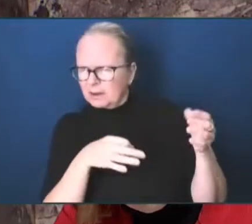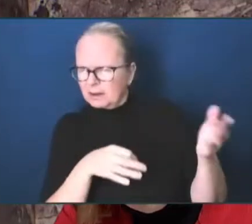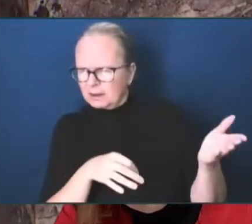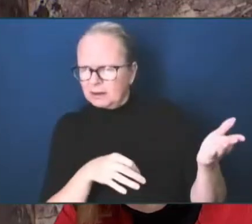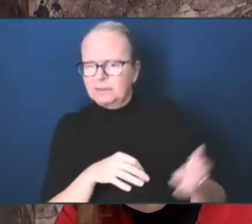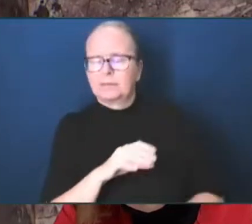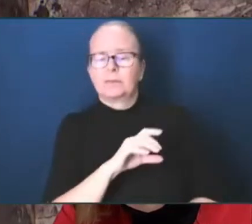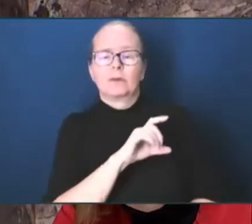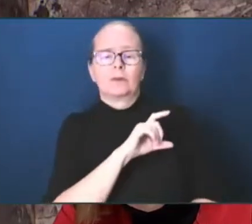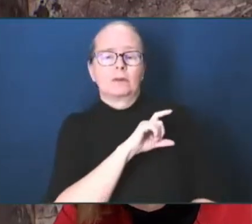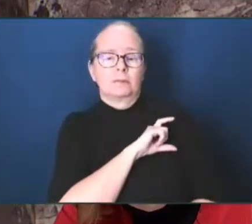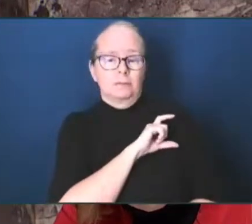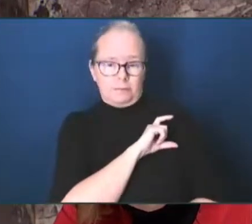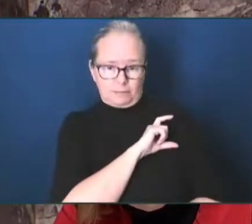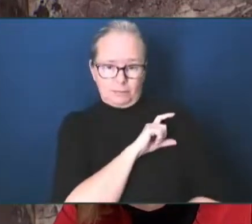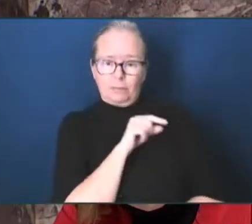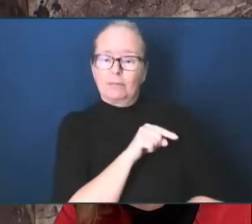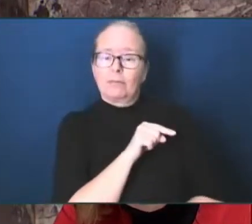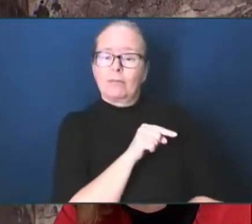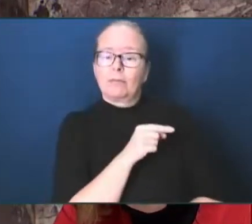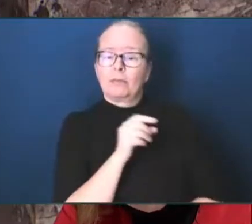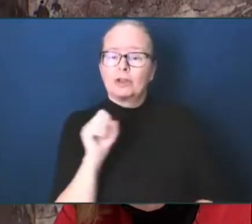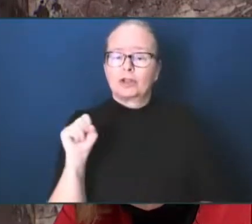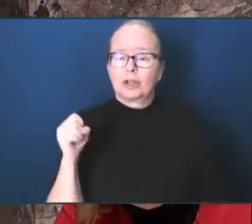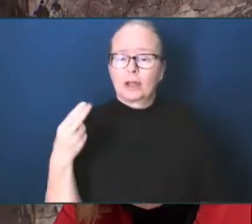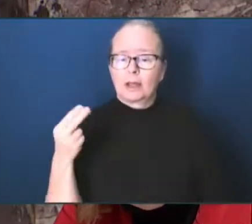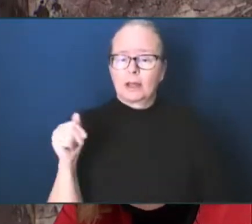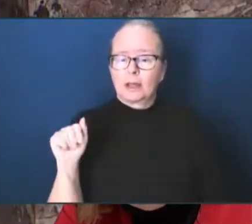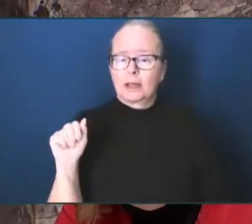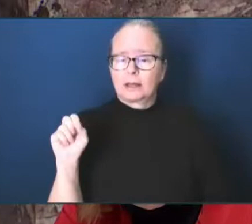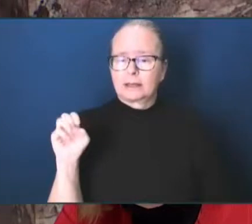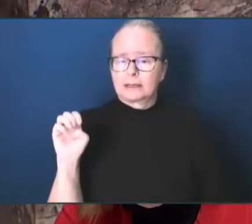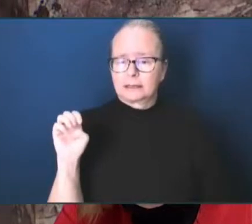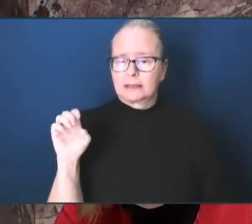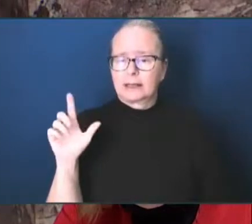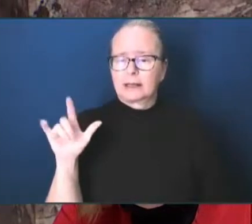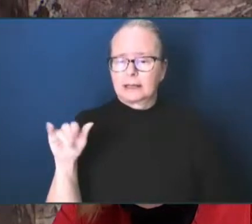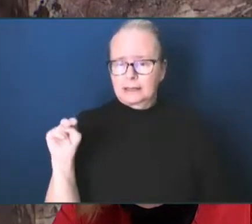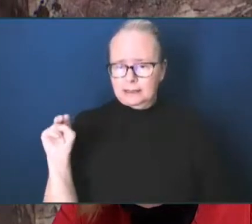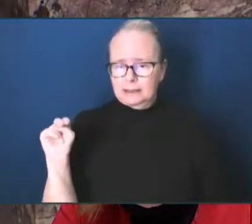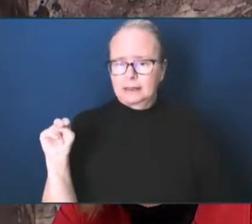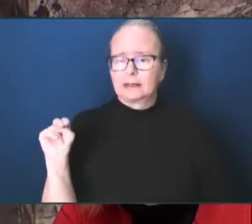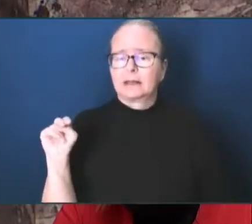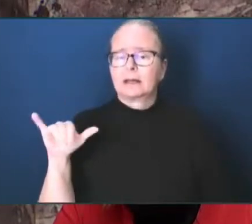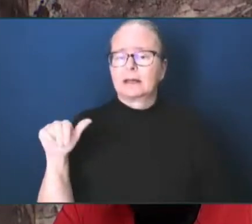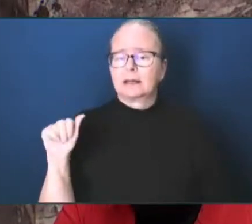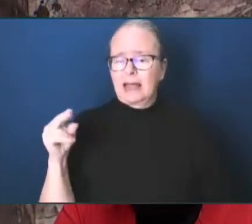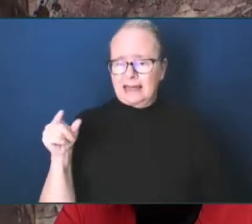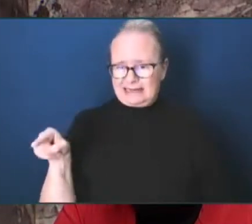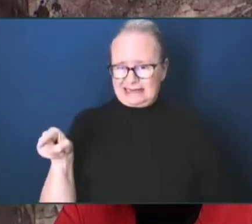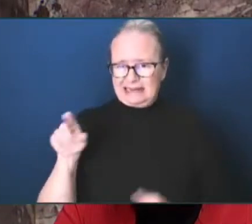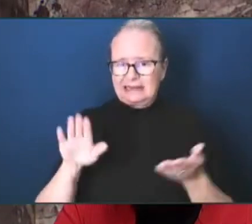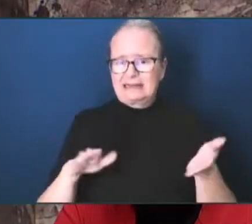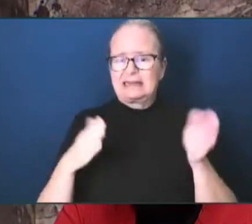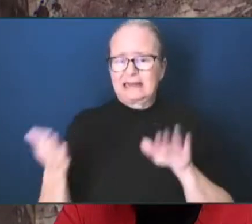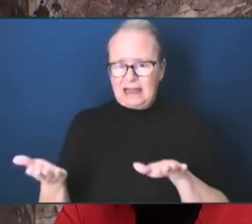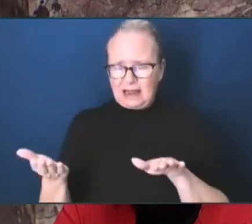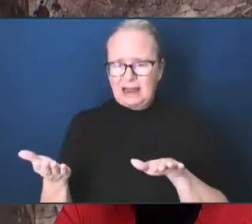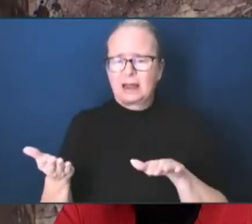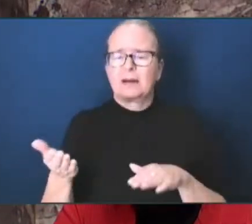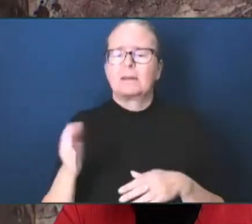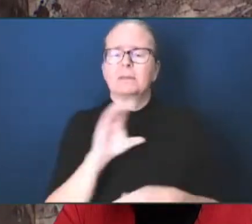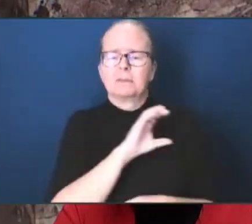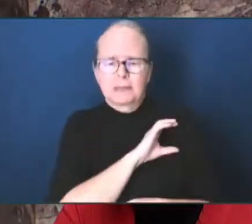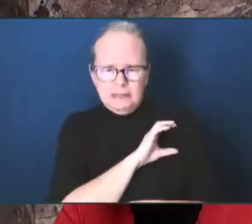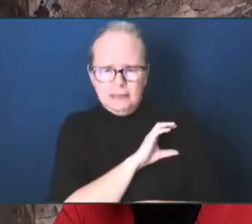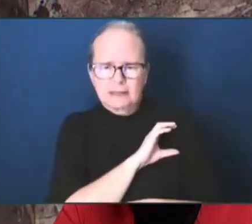Yang, both the police and the Mayor of Burnaby are speaking out. Here's what the Mayor had to say. Mayor